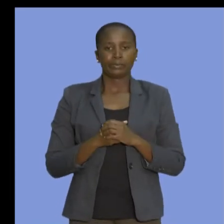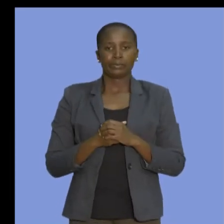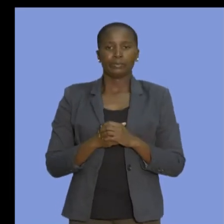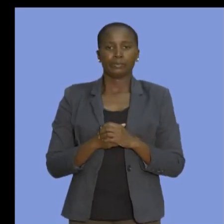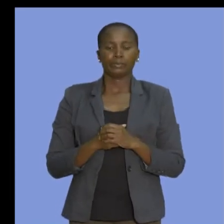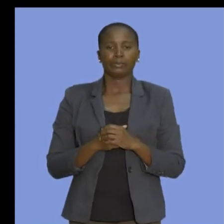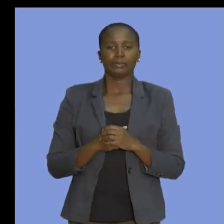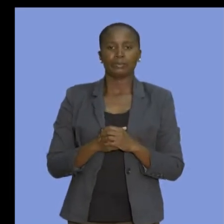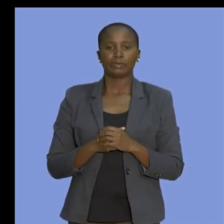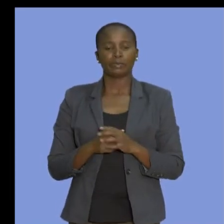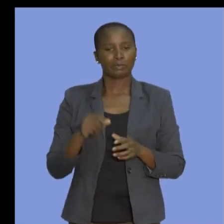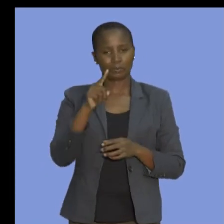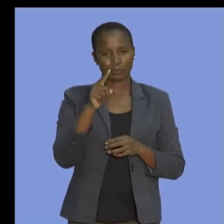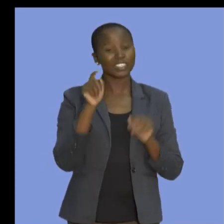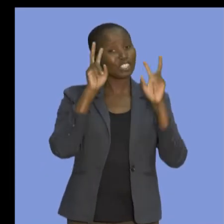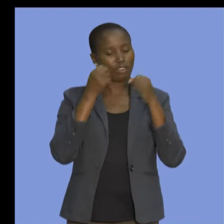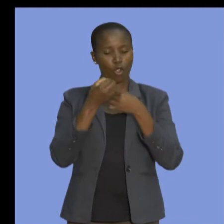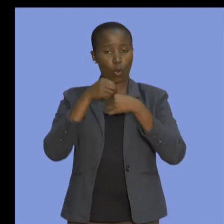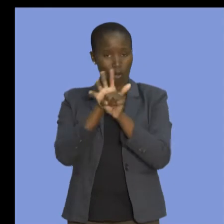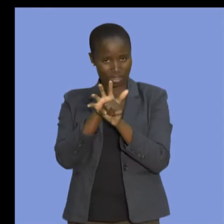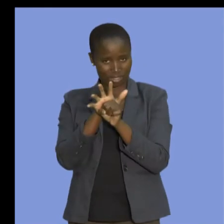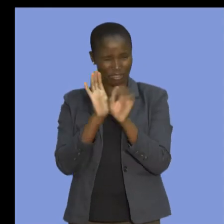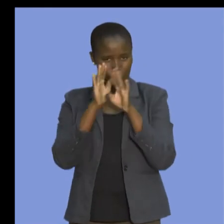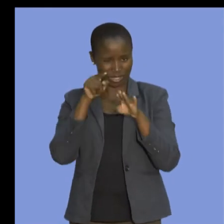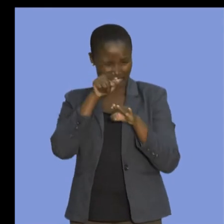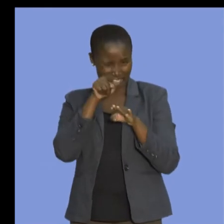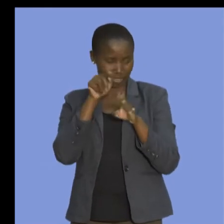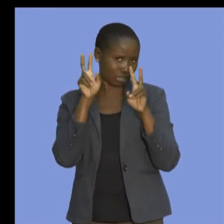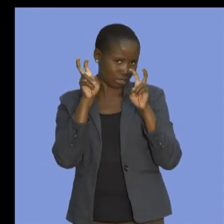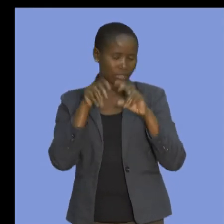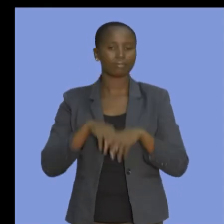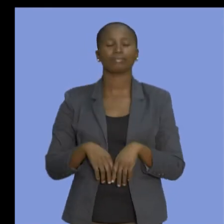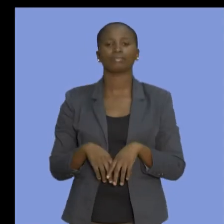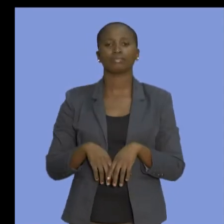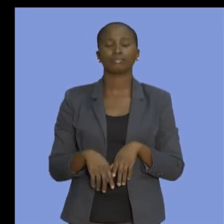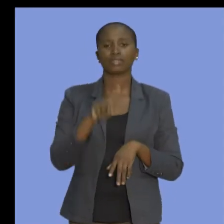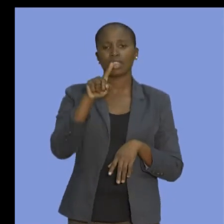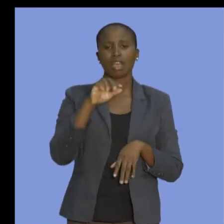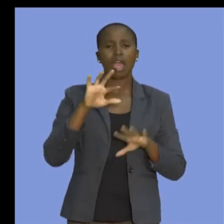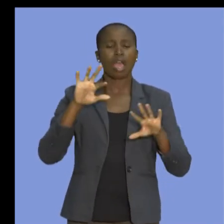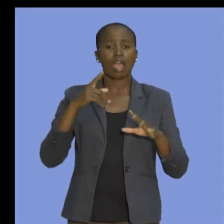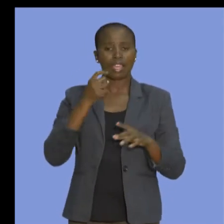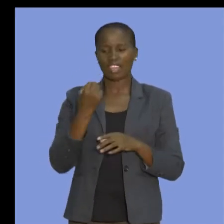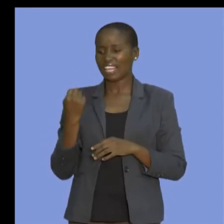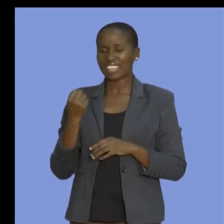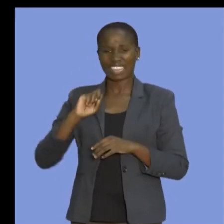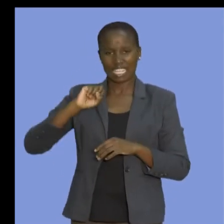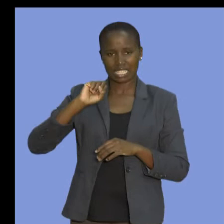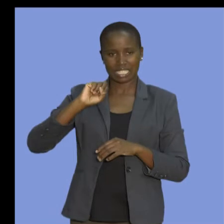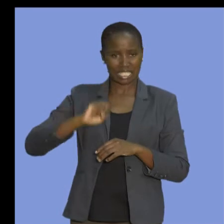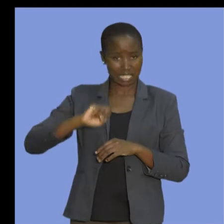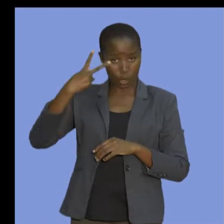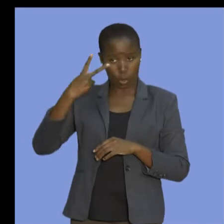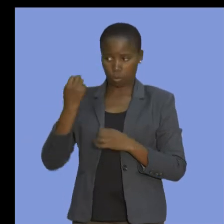also related to the COVID-19, how long will the second wave of COVID-19 last in South Africa? Any view?